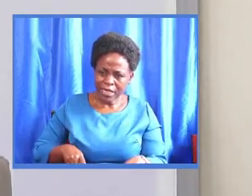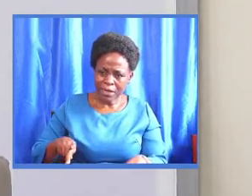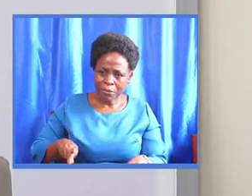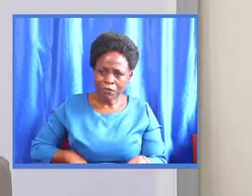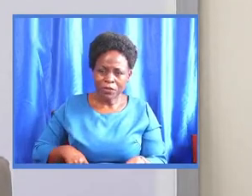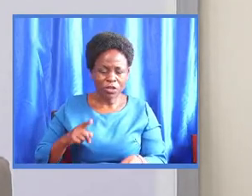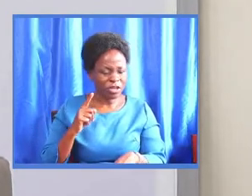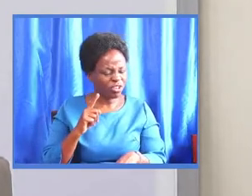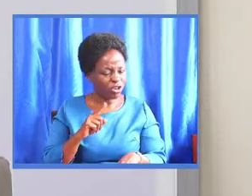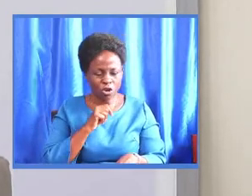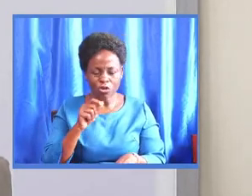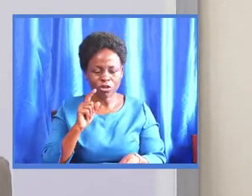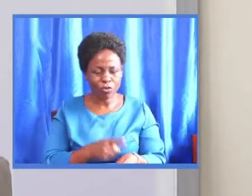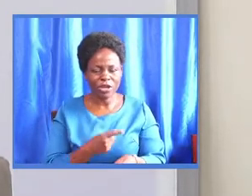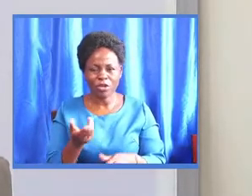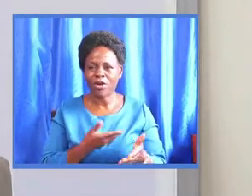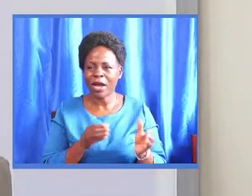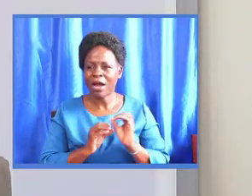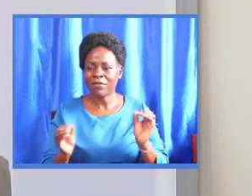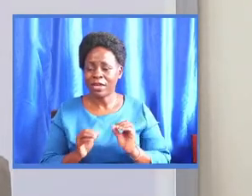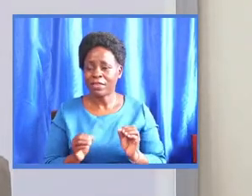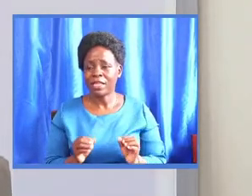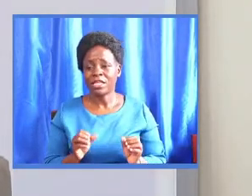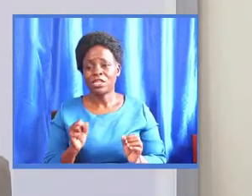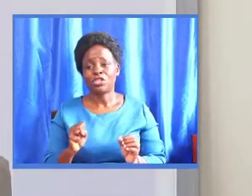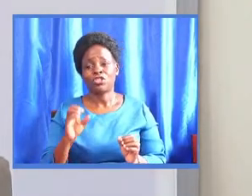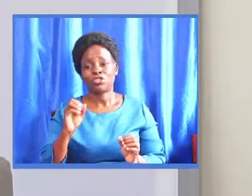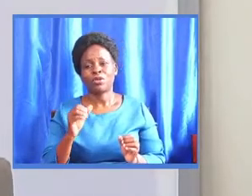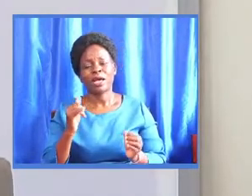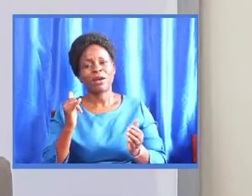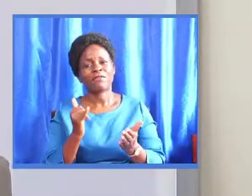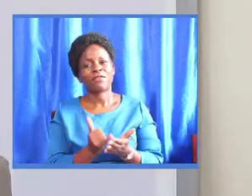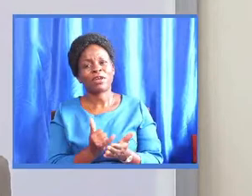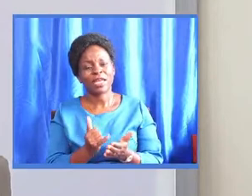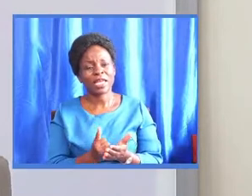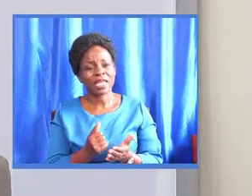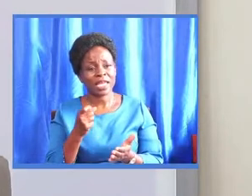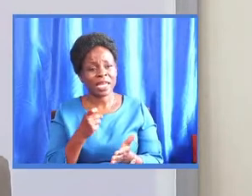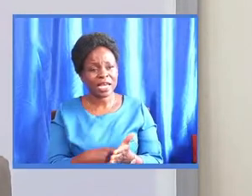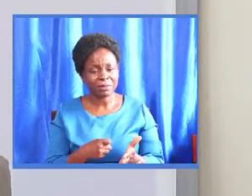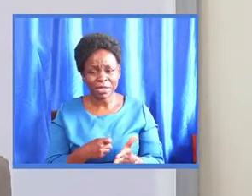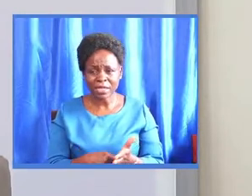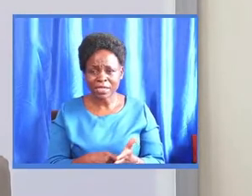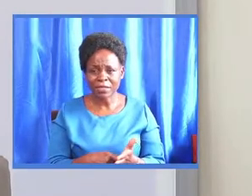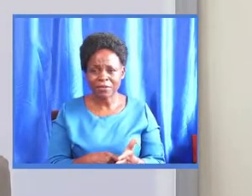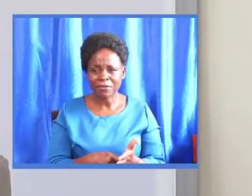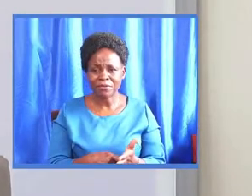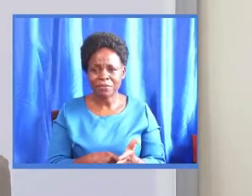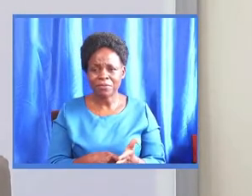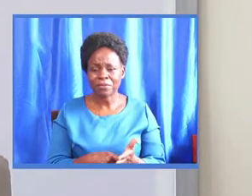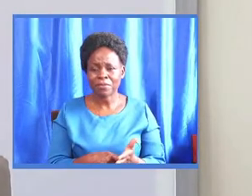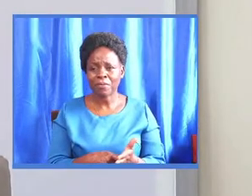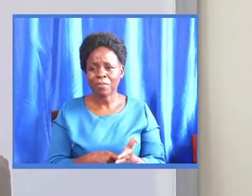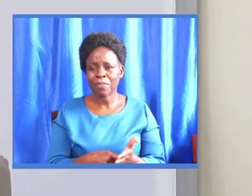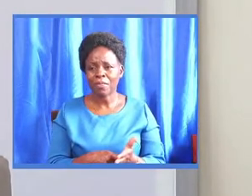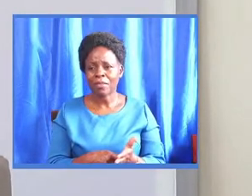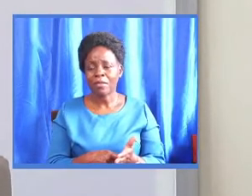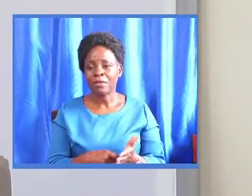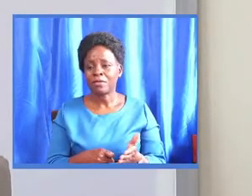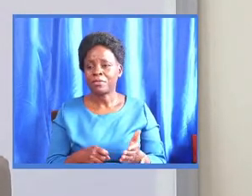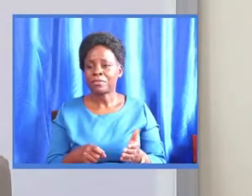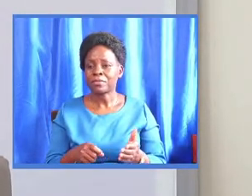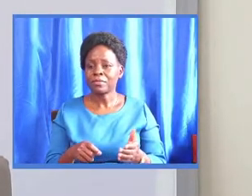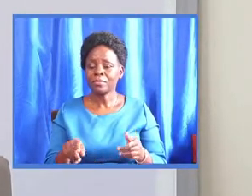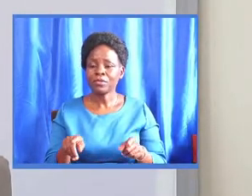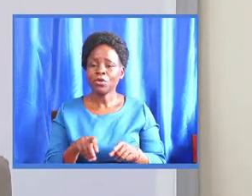gain. So we have income tax, under income tax I've mentioned, we have Income Tax Act, which is income tax on rent